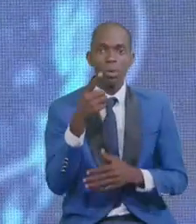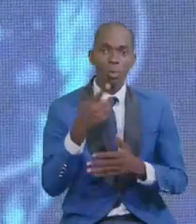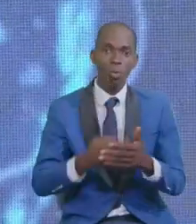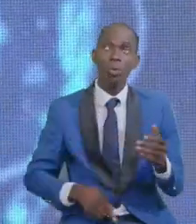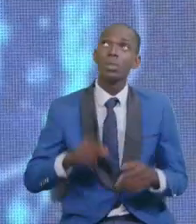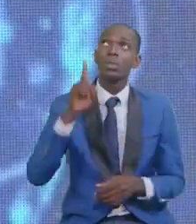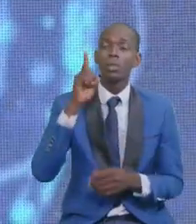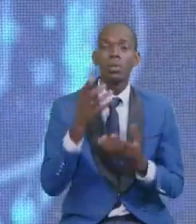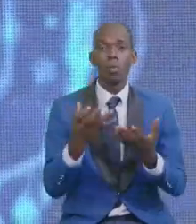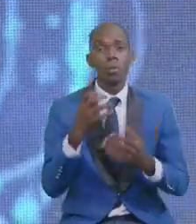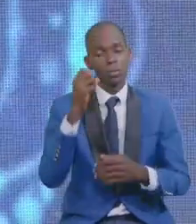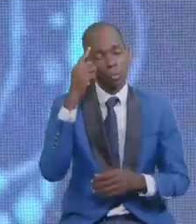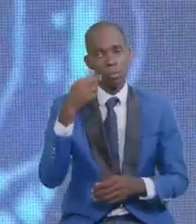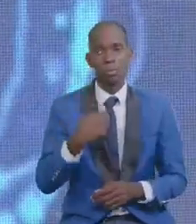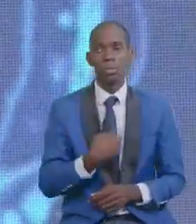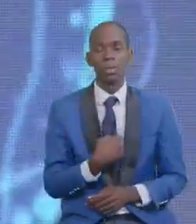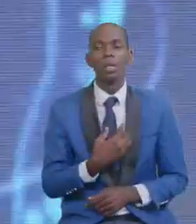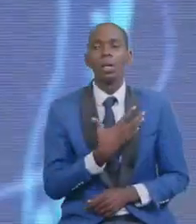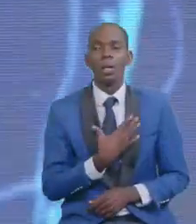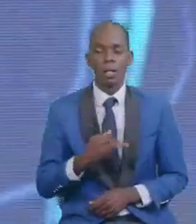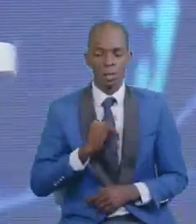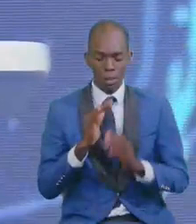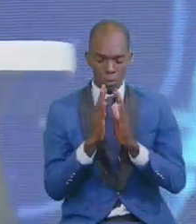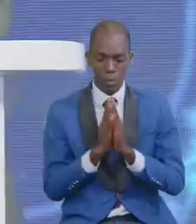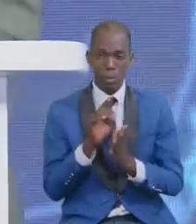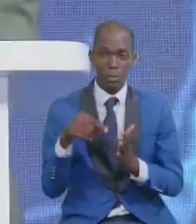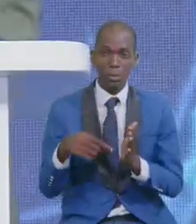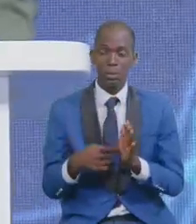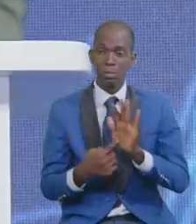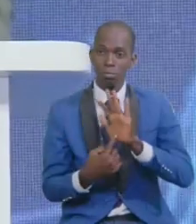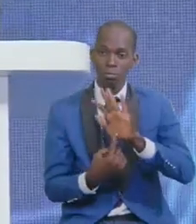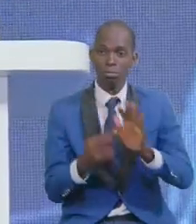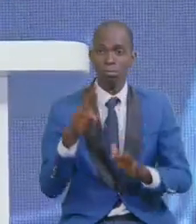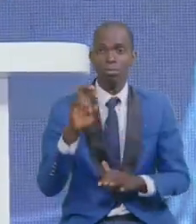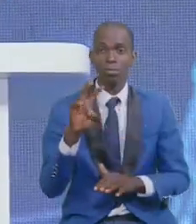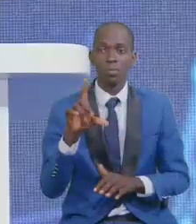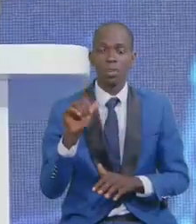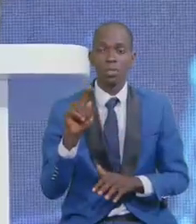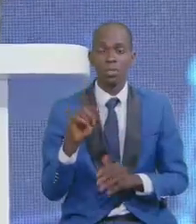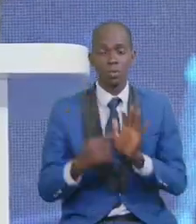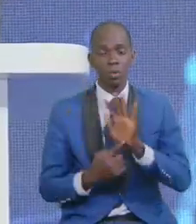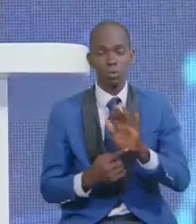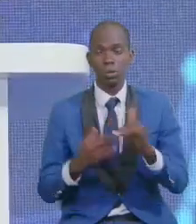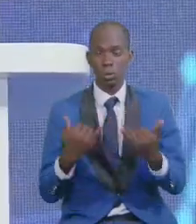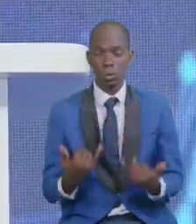me. And I pray this revelation, as we review it again,